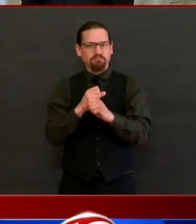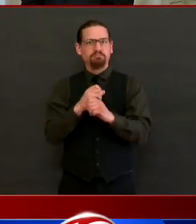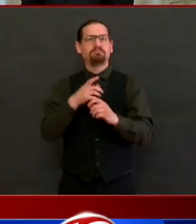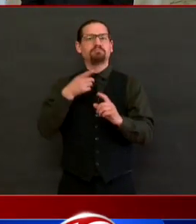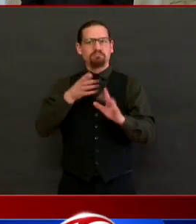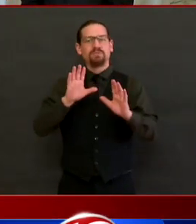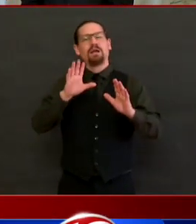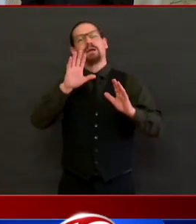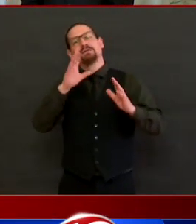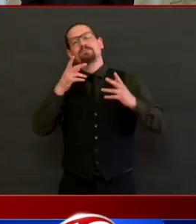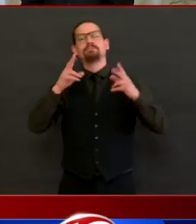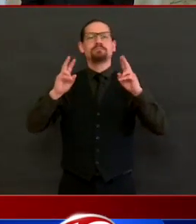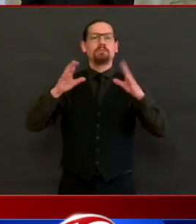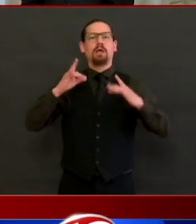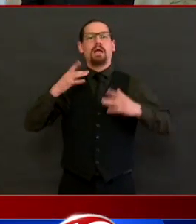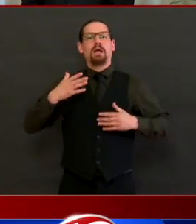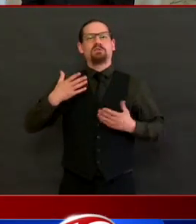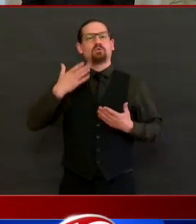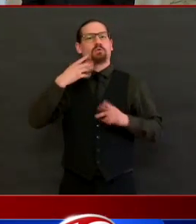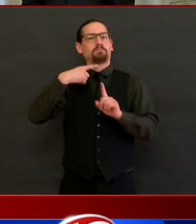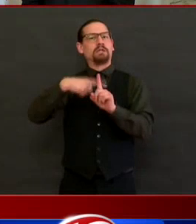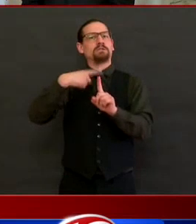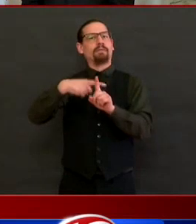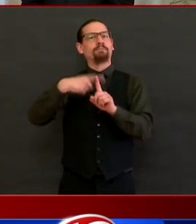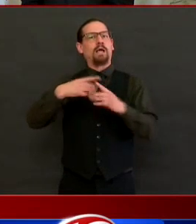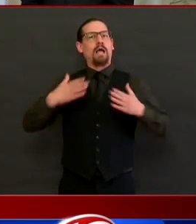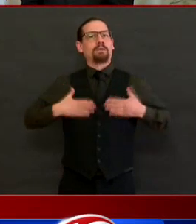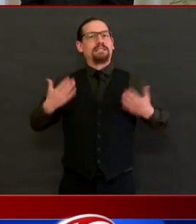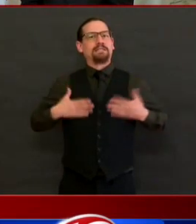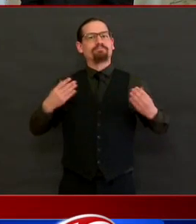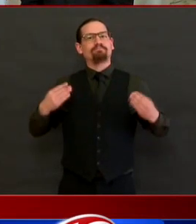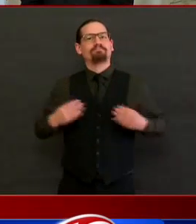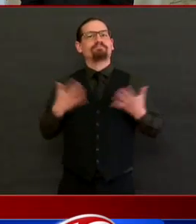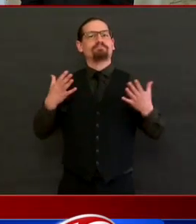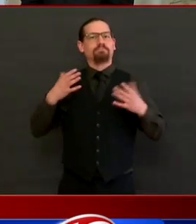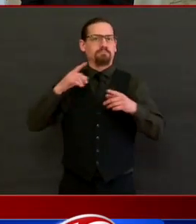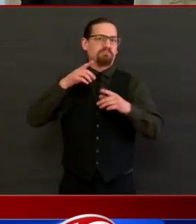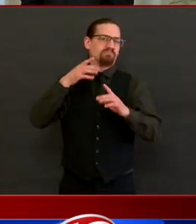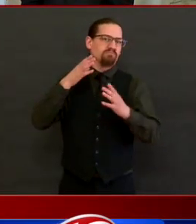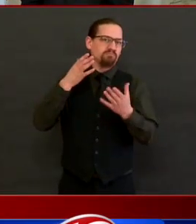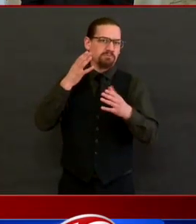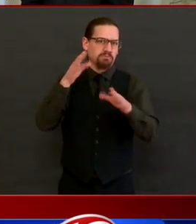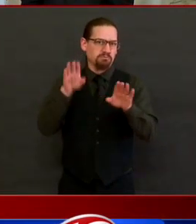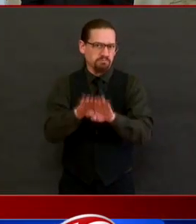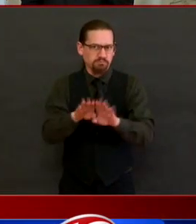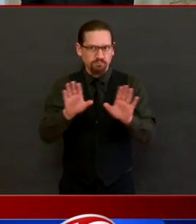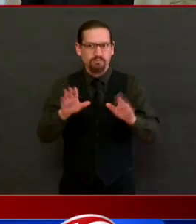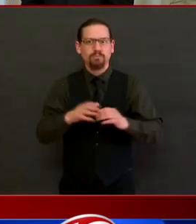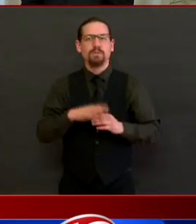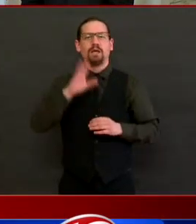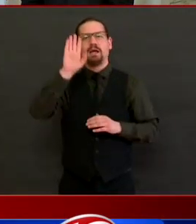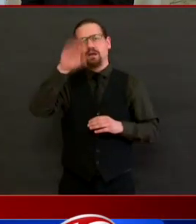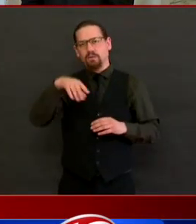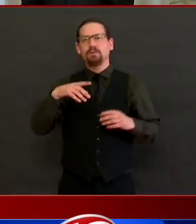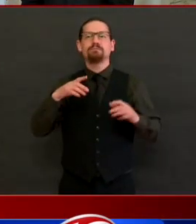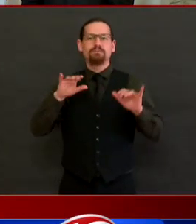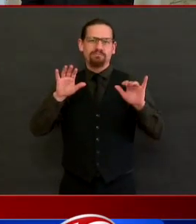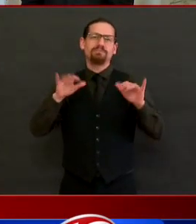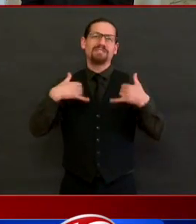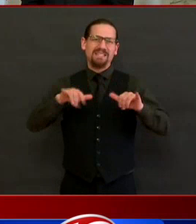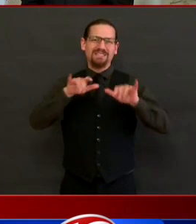happy note. Obviously, having to be home is very